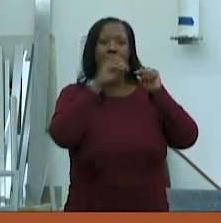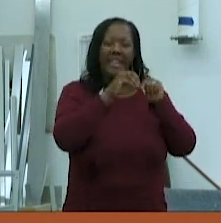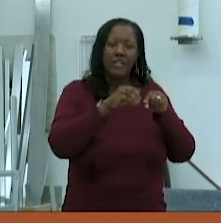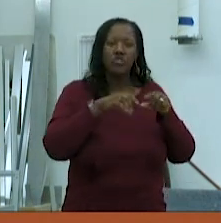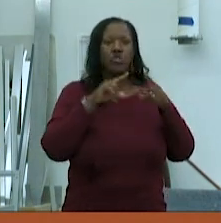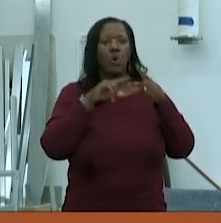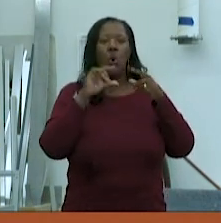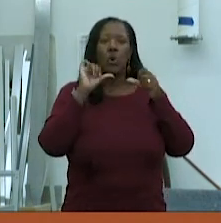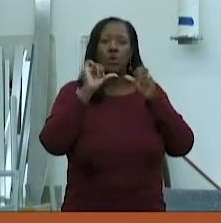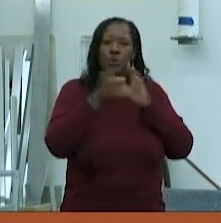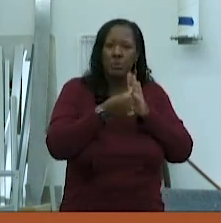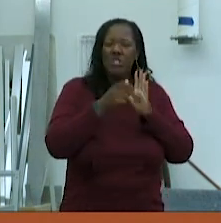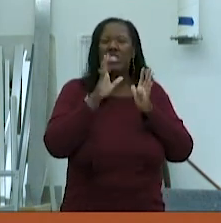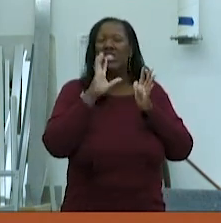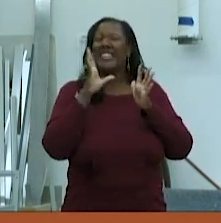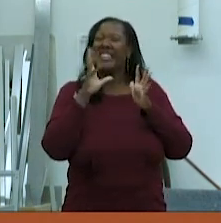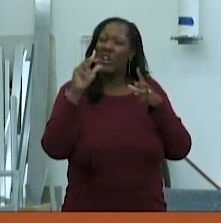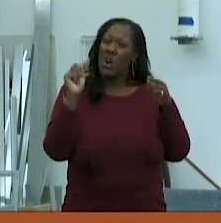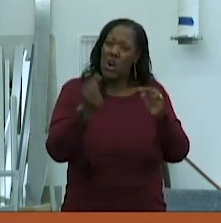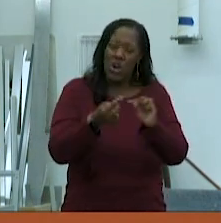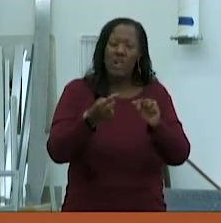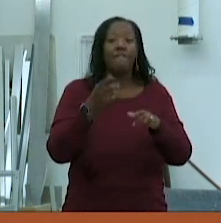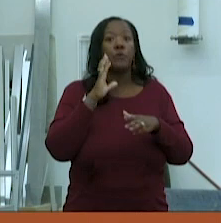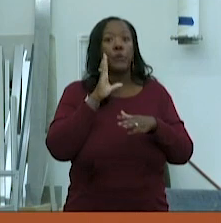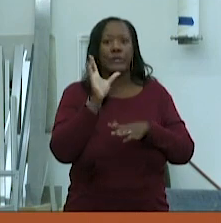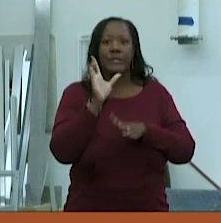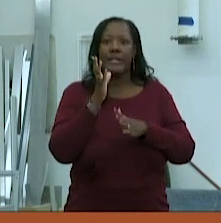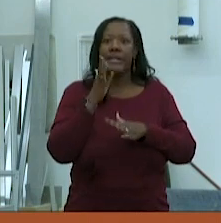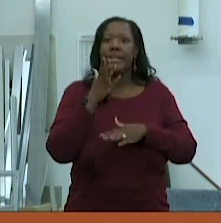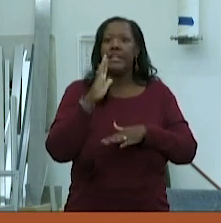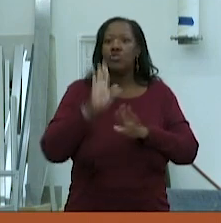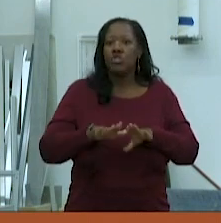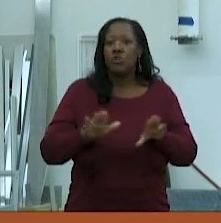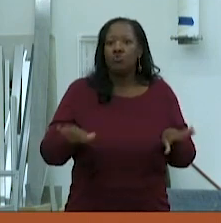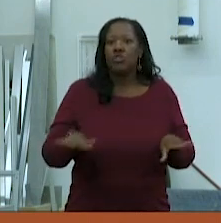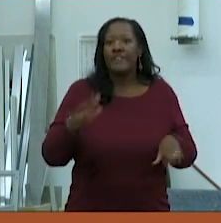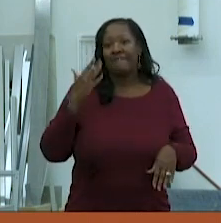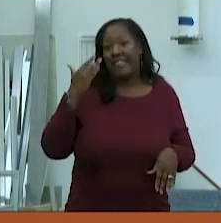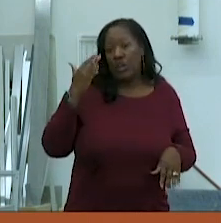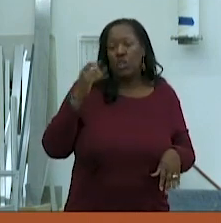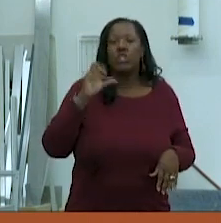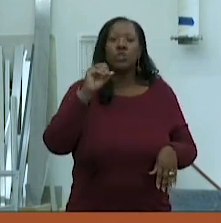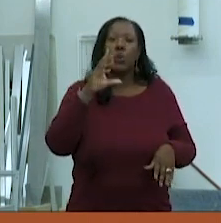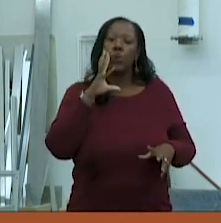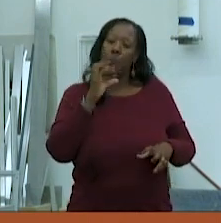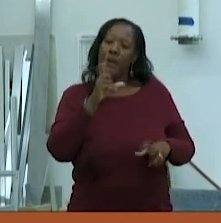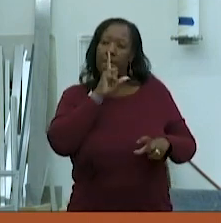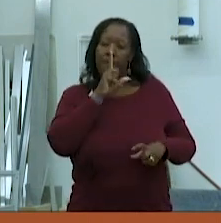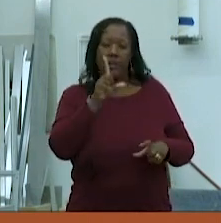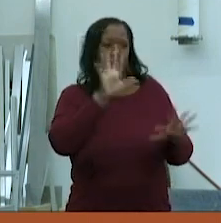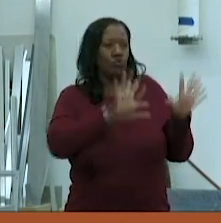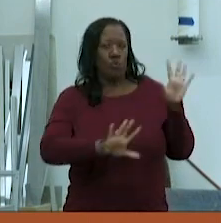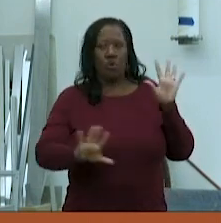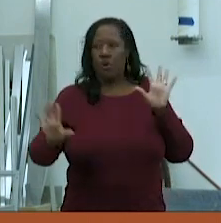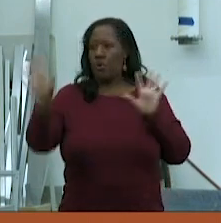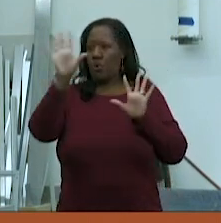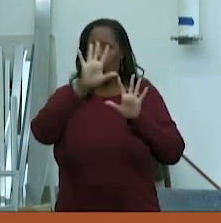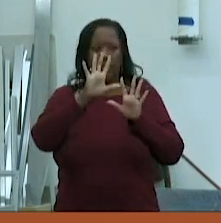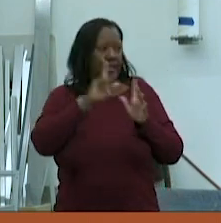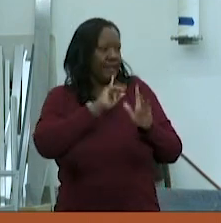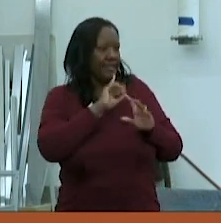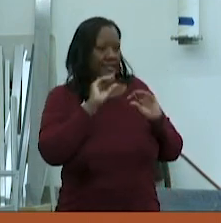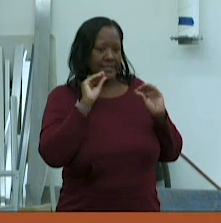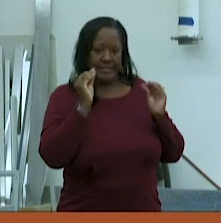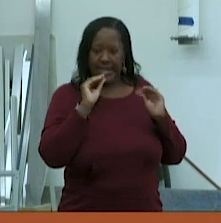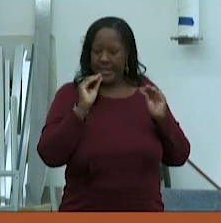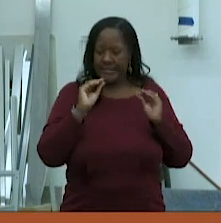to hurt, especially small fingers. So you want to be really careful about where you're placing this, looking at the whole environment where it's being surrounded to make sure that you're not